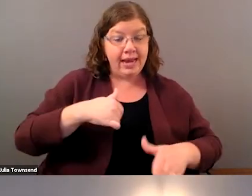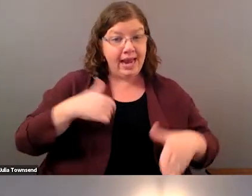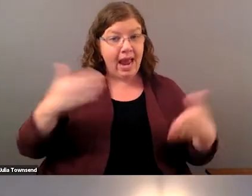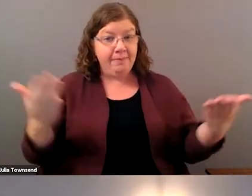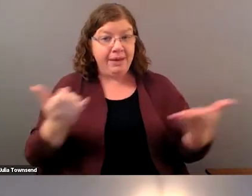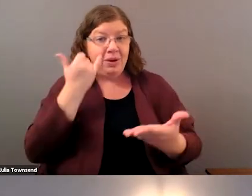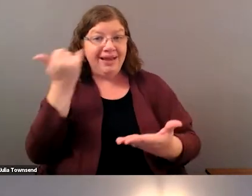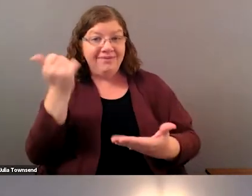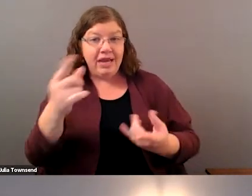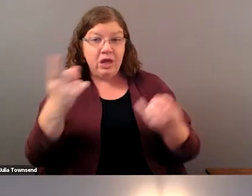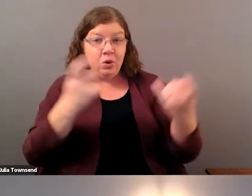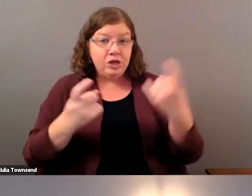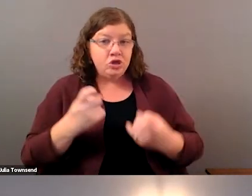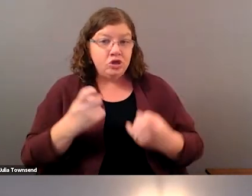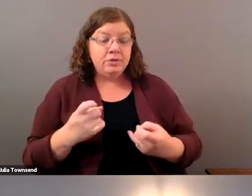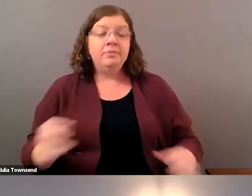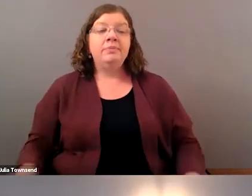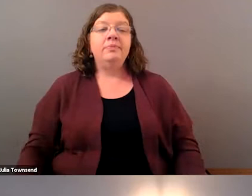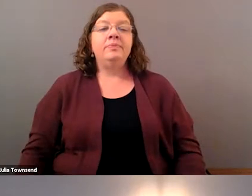have.